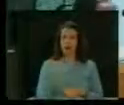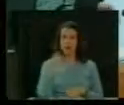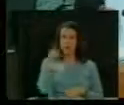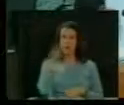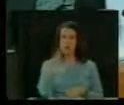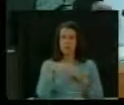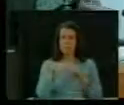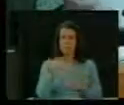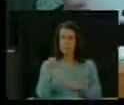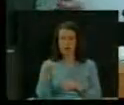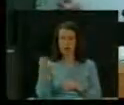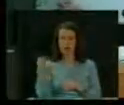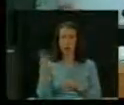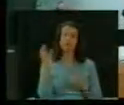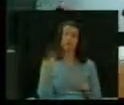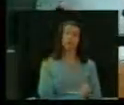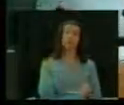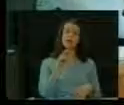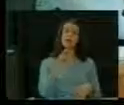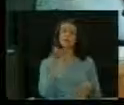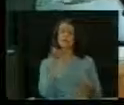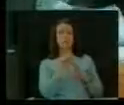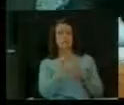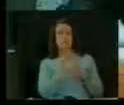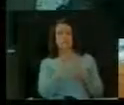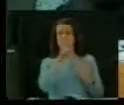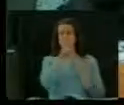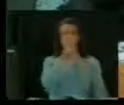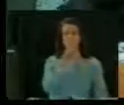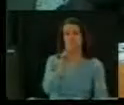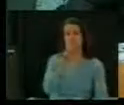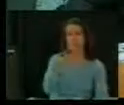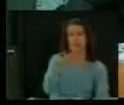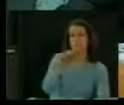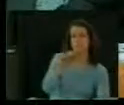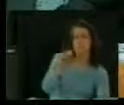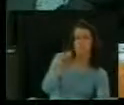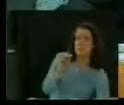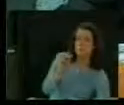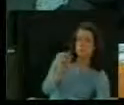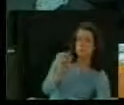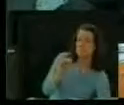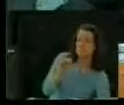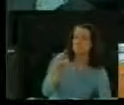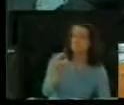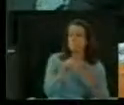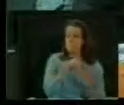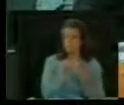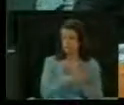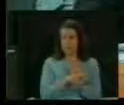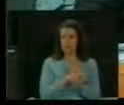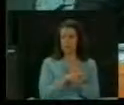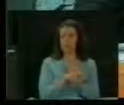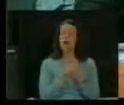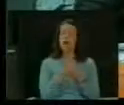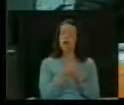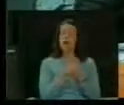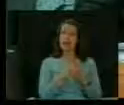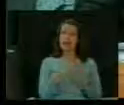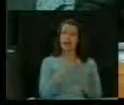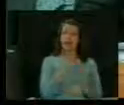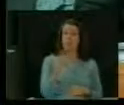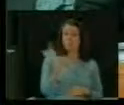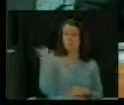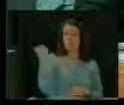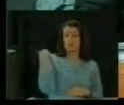already, this will override it? Oh, I thought we were talking about our nepotism policy. The state did not address